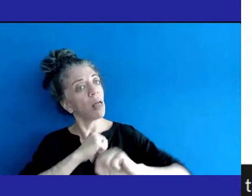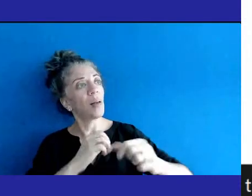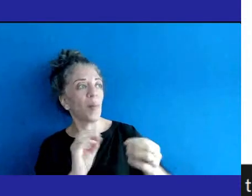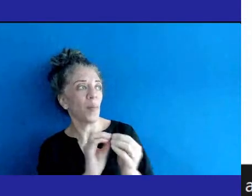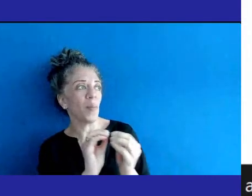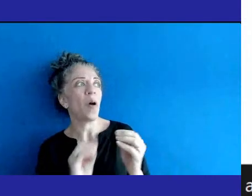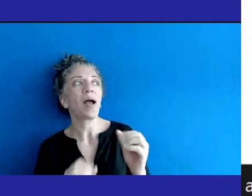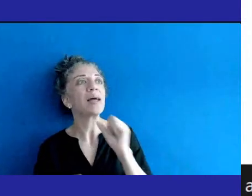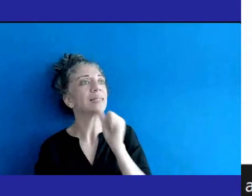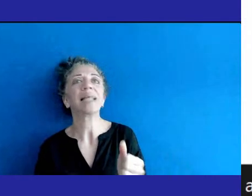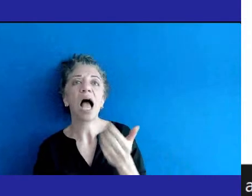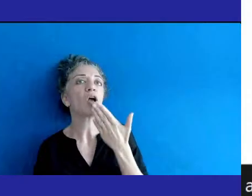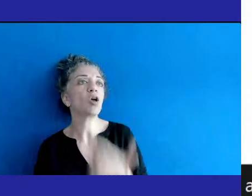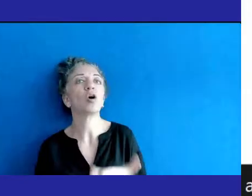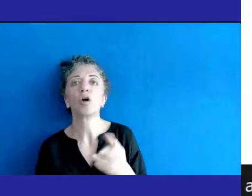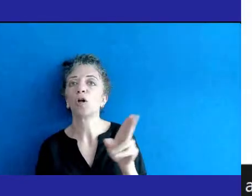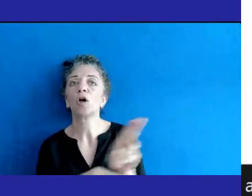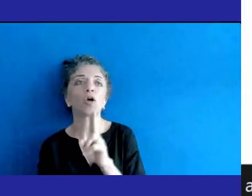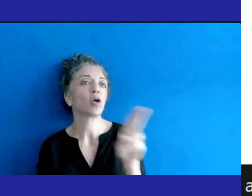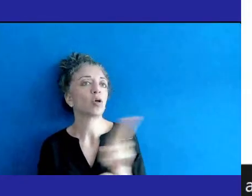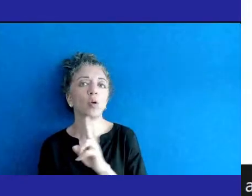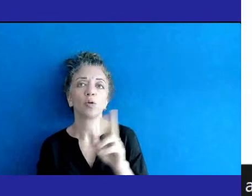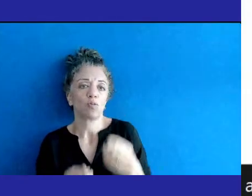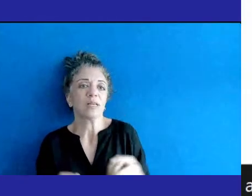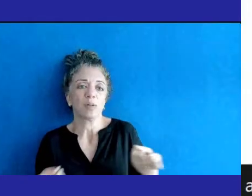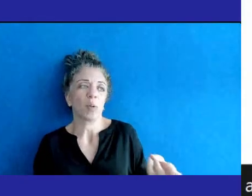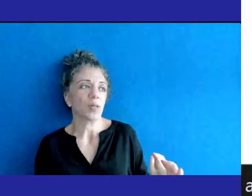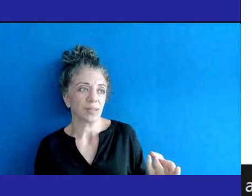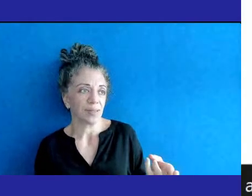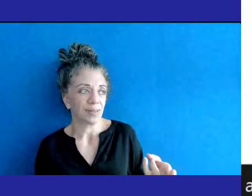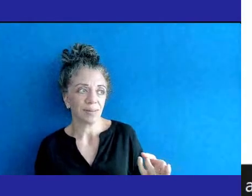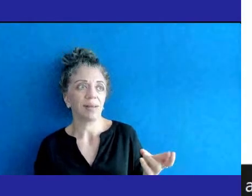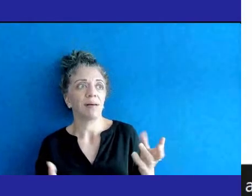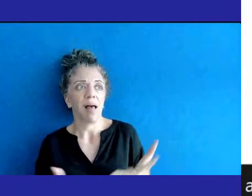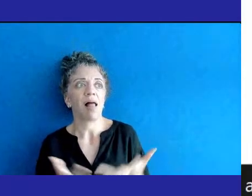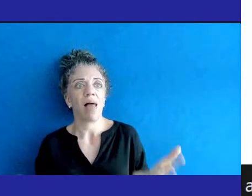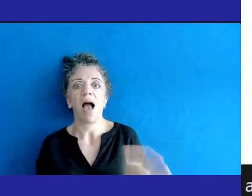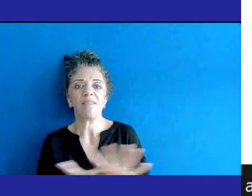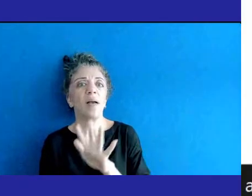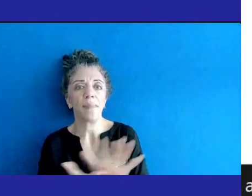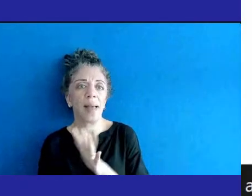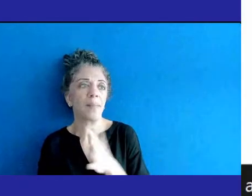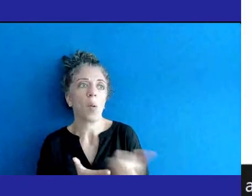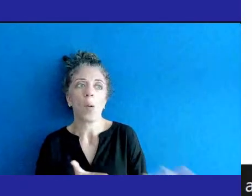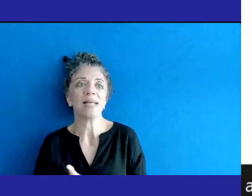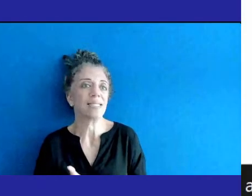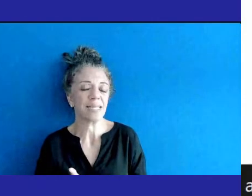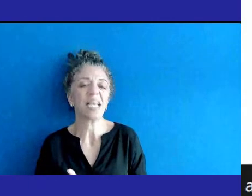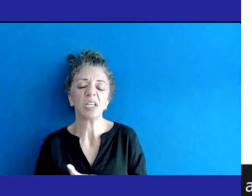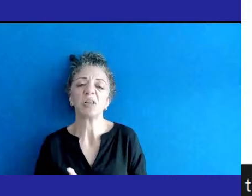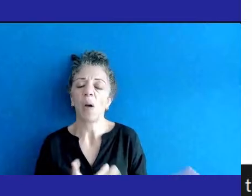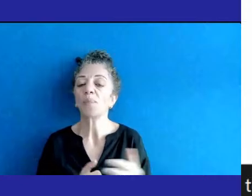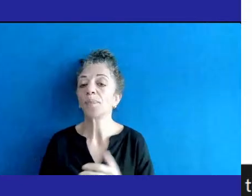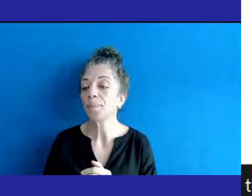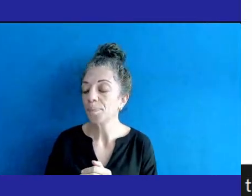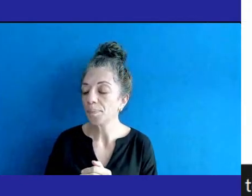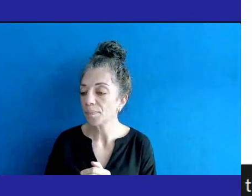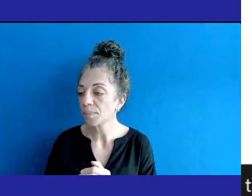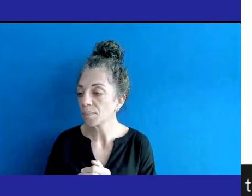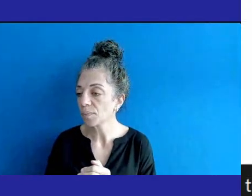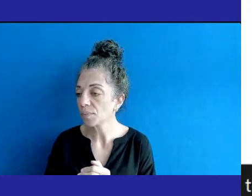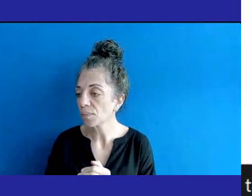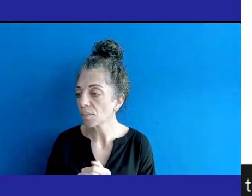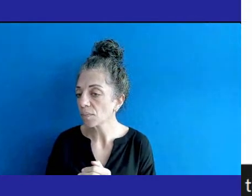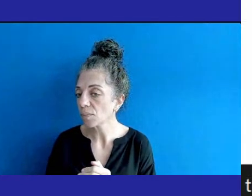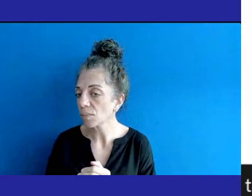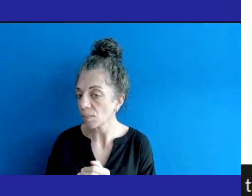time pushing paper. So this is a win for everyone. It'd be great to hear some of the results